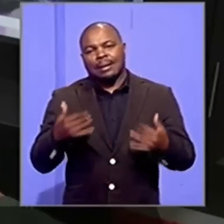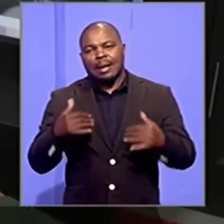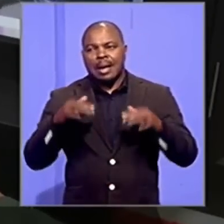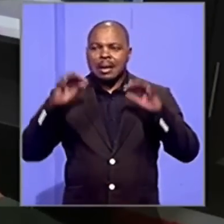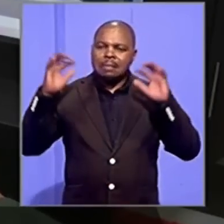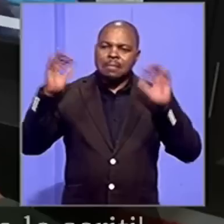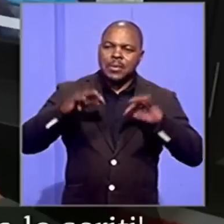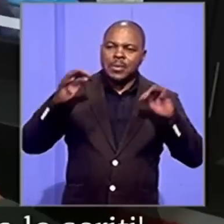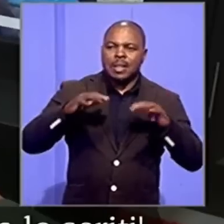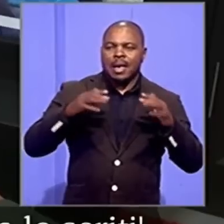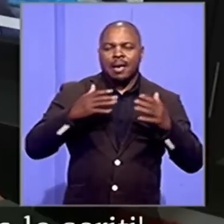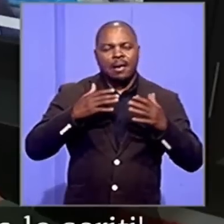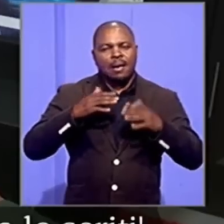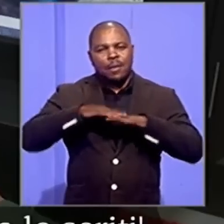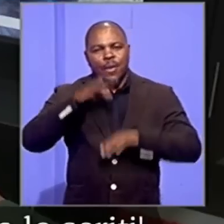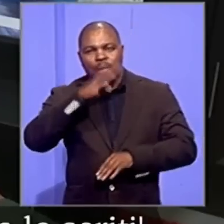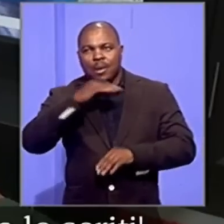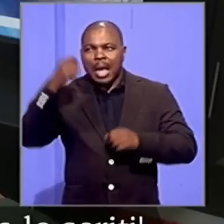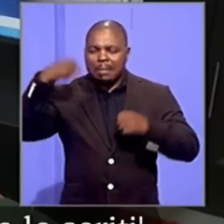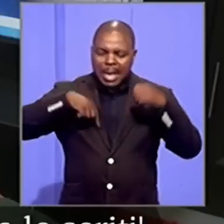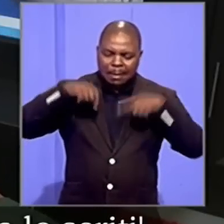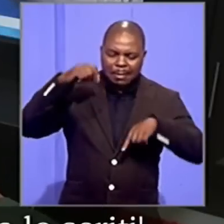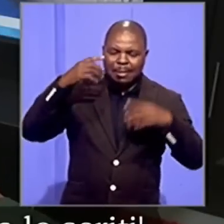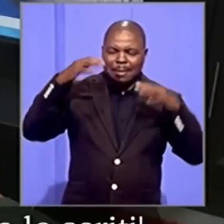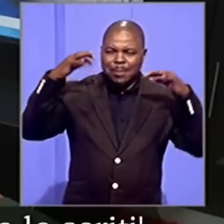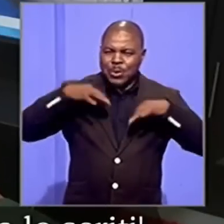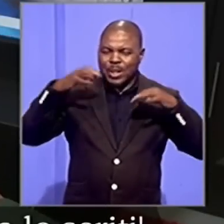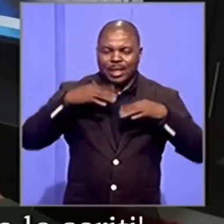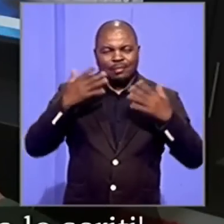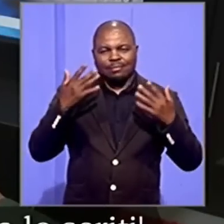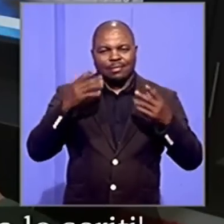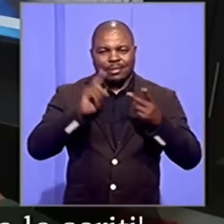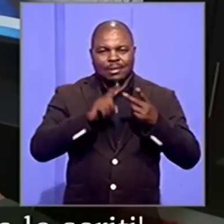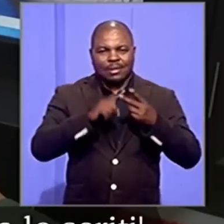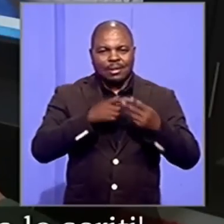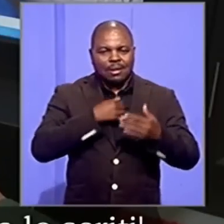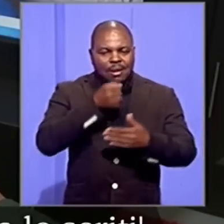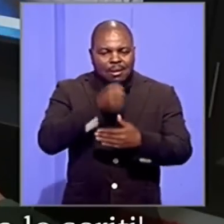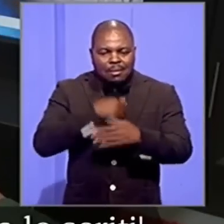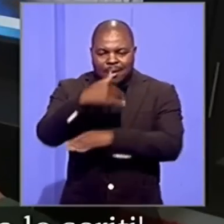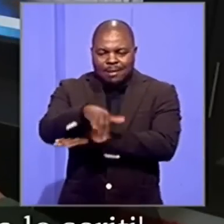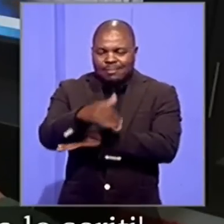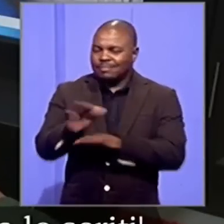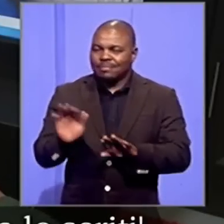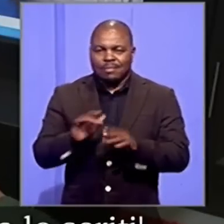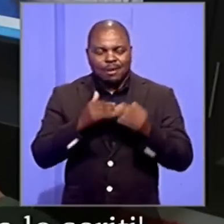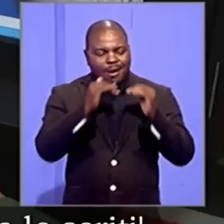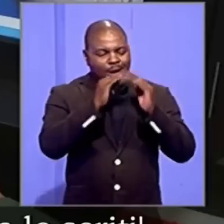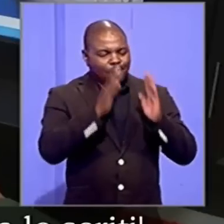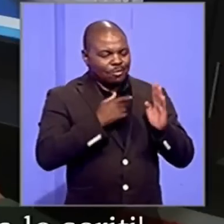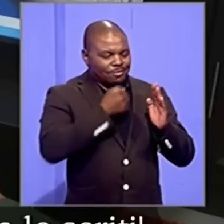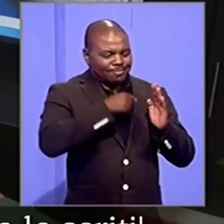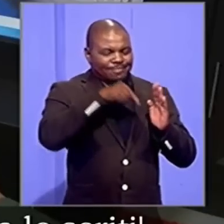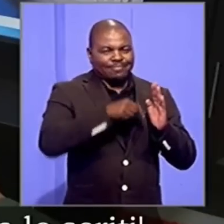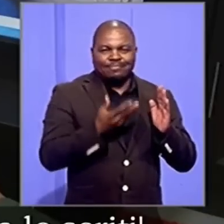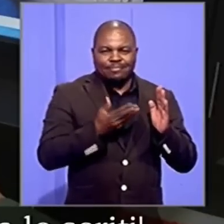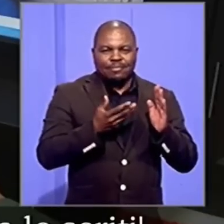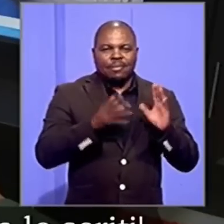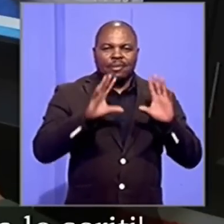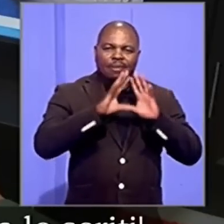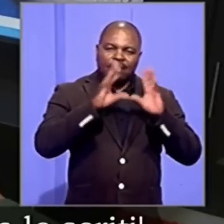sana ha re tshwanela ke pula le go apela gane re sa apela ka ntle re apela ka ntlong lo